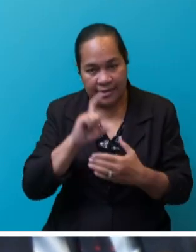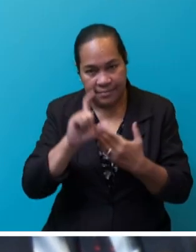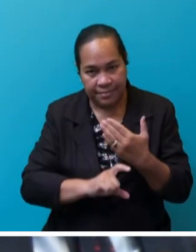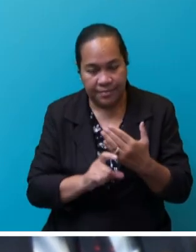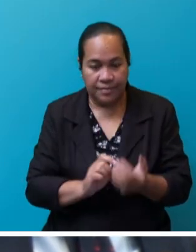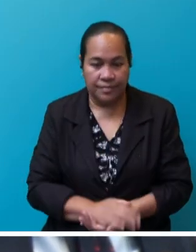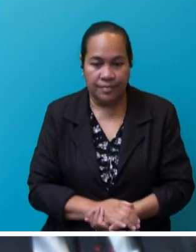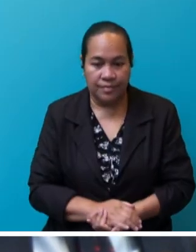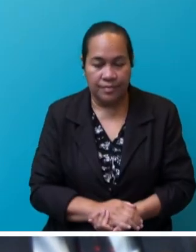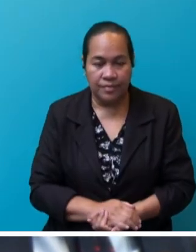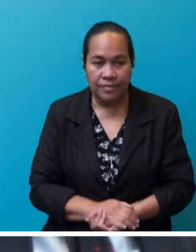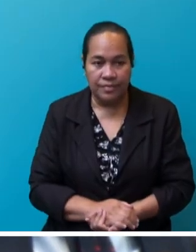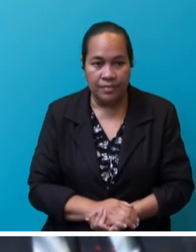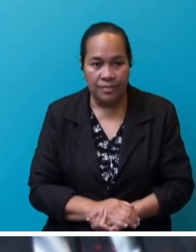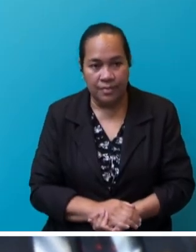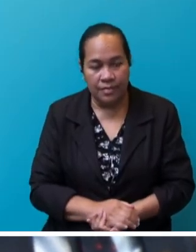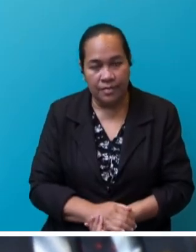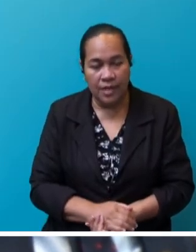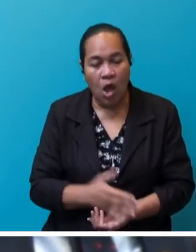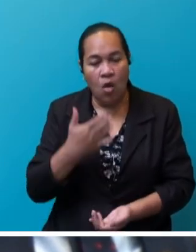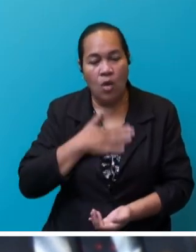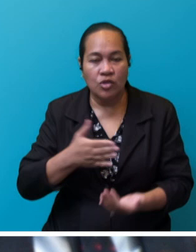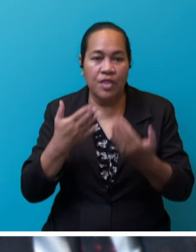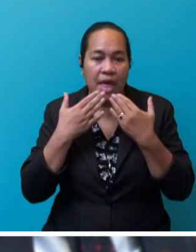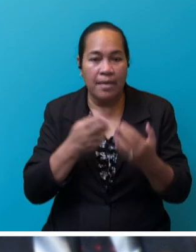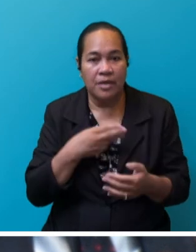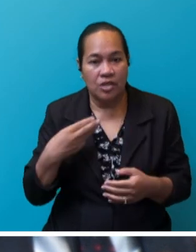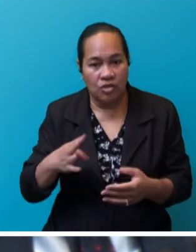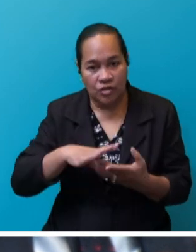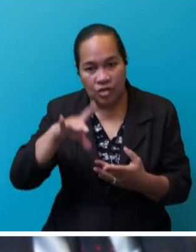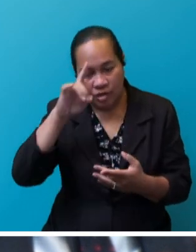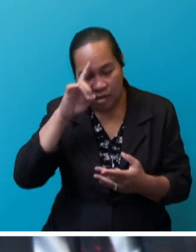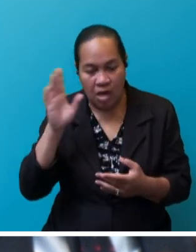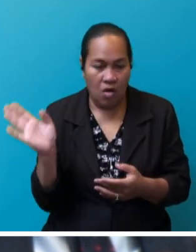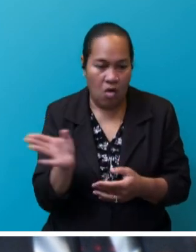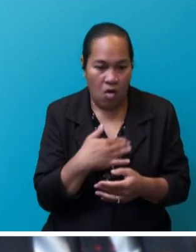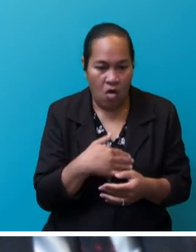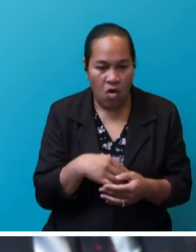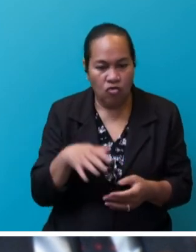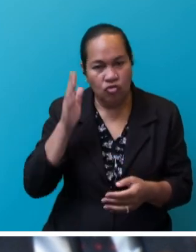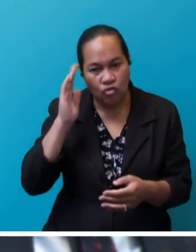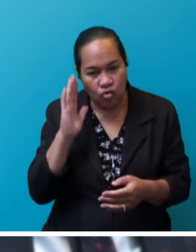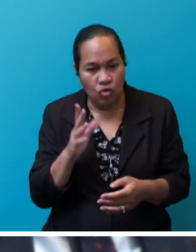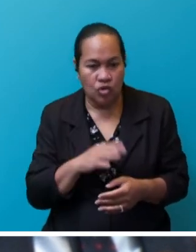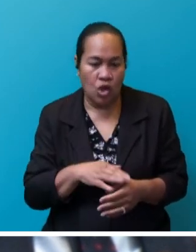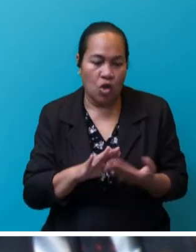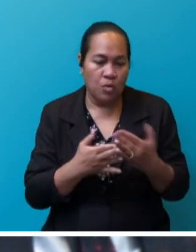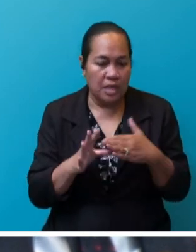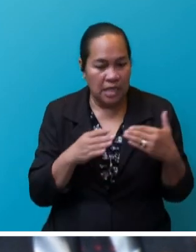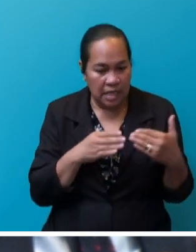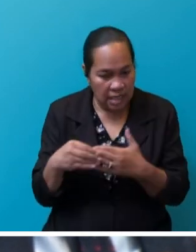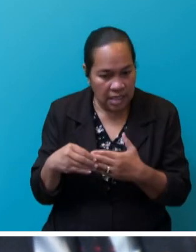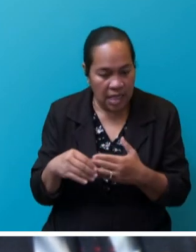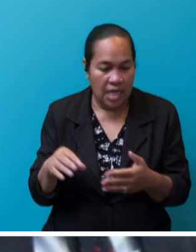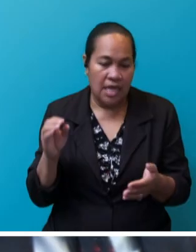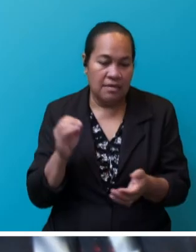Madam Deputy Speaker, I would like to thank Ministry of Education, all participating schools, community leaders, service providers, and stakeholders